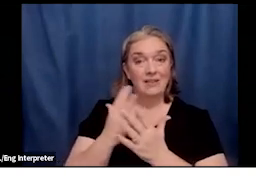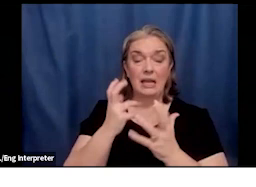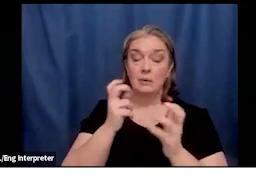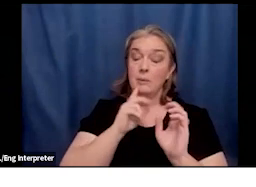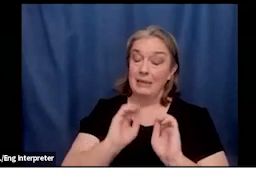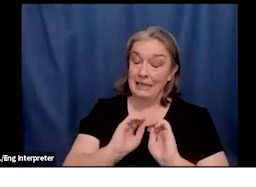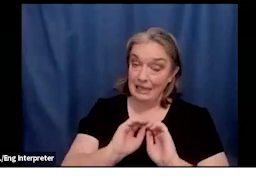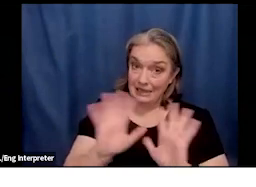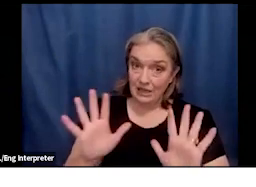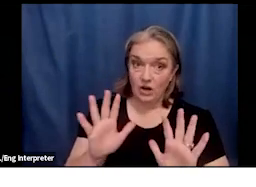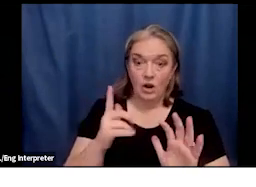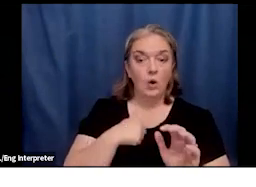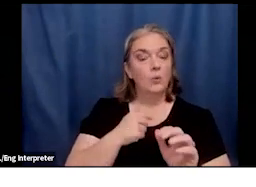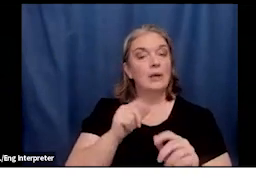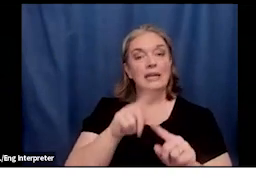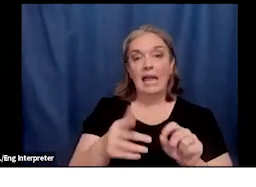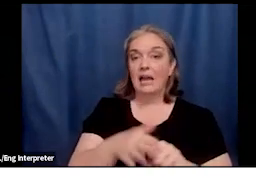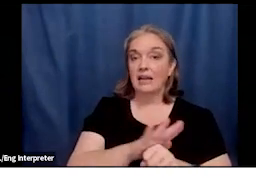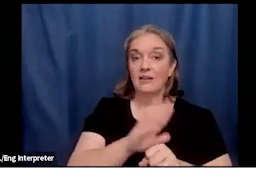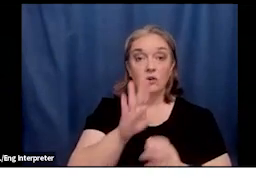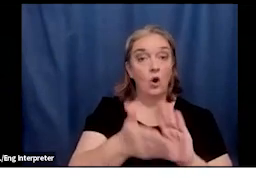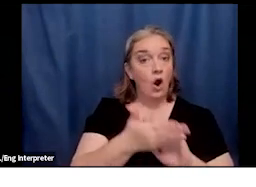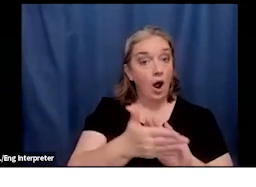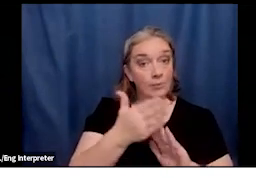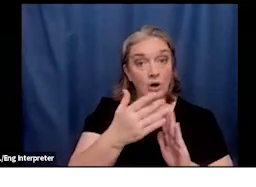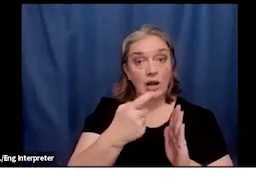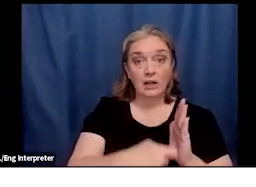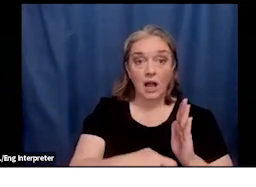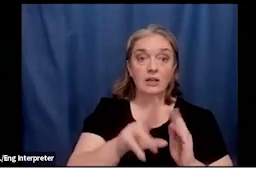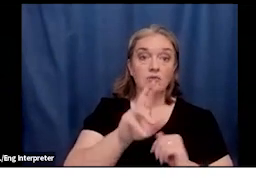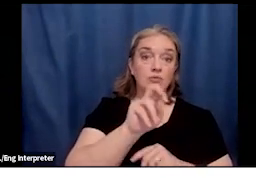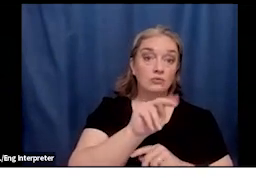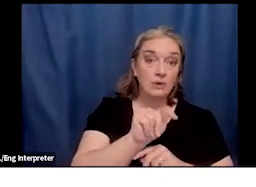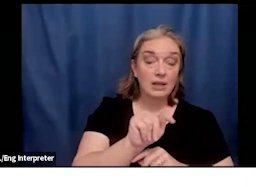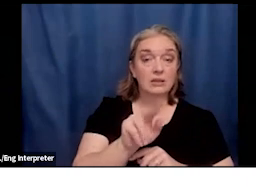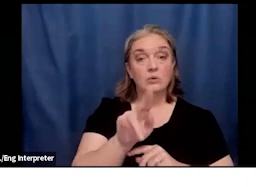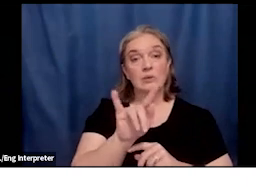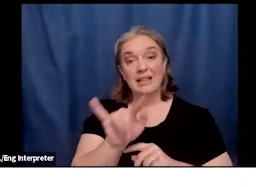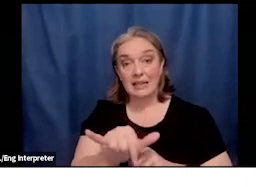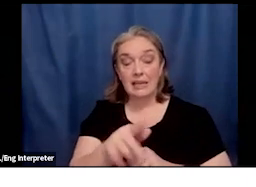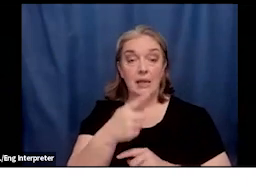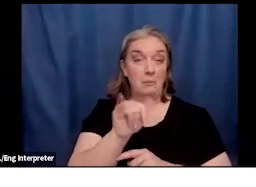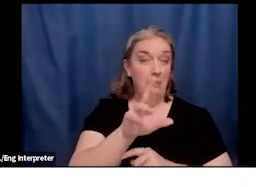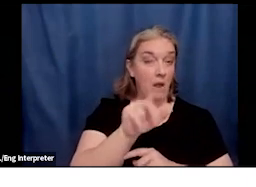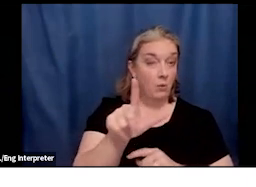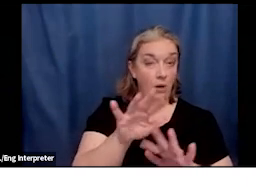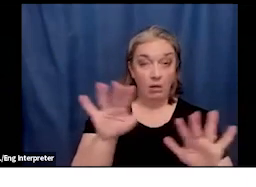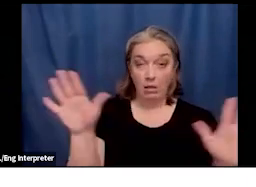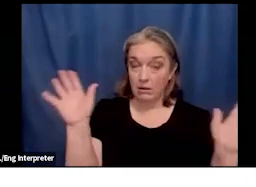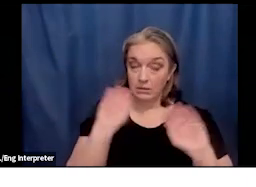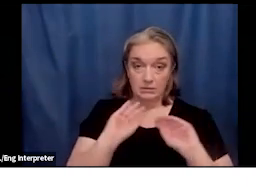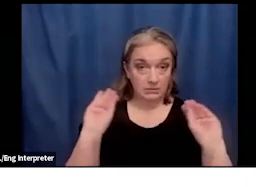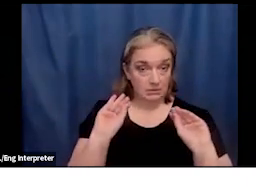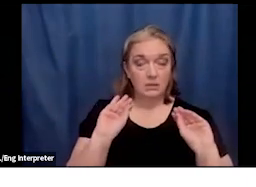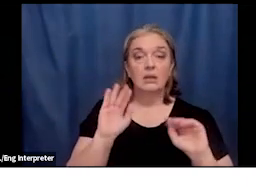clear again, we're not covering things like operating costs, rent, utilities, payroll. This funding is intended for a